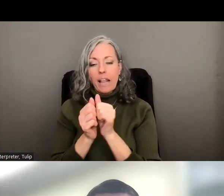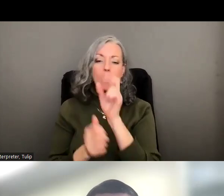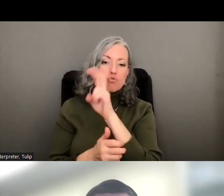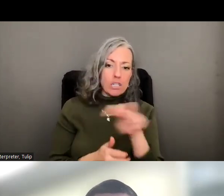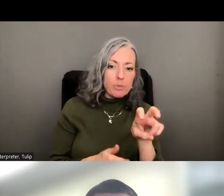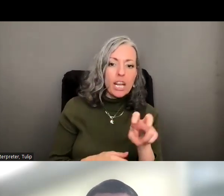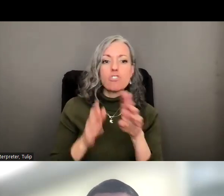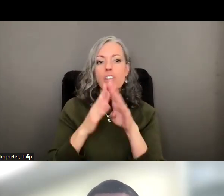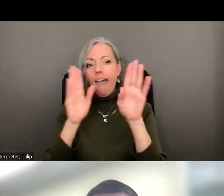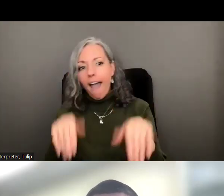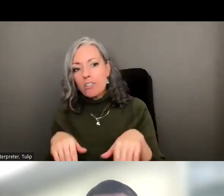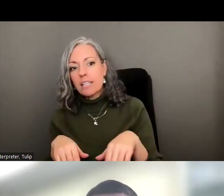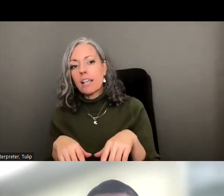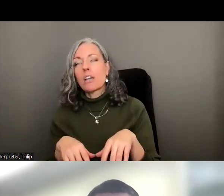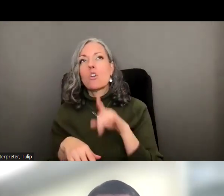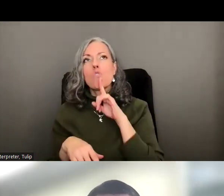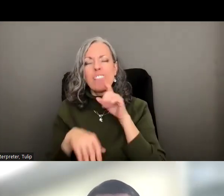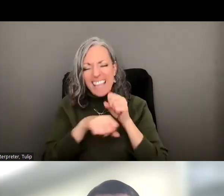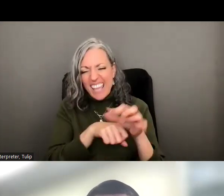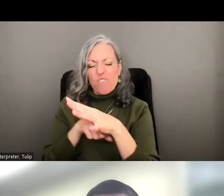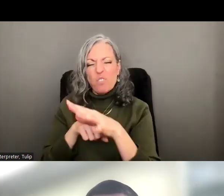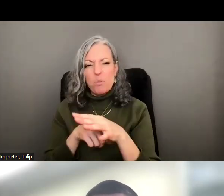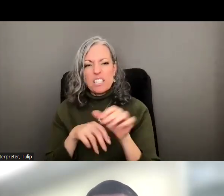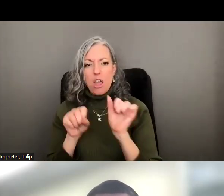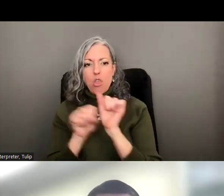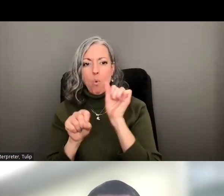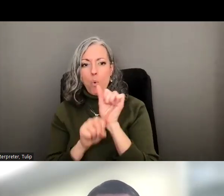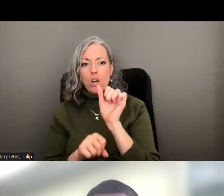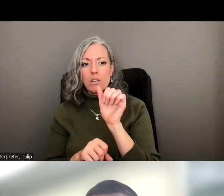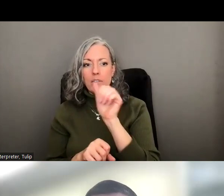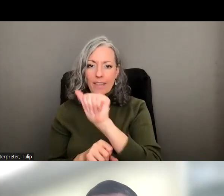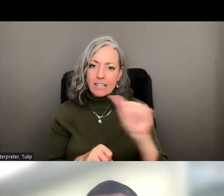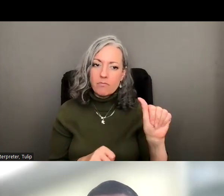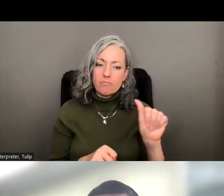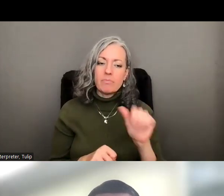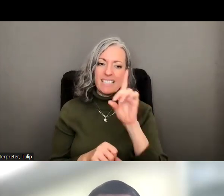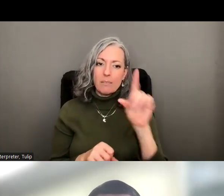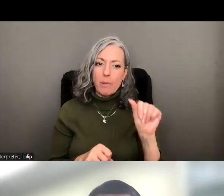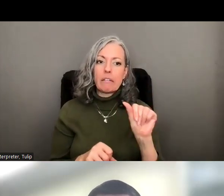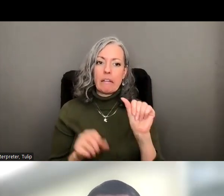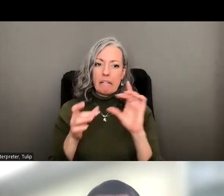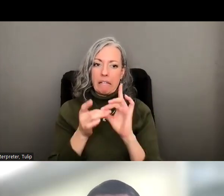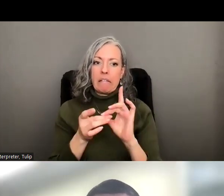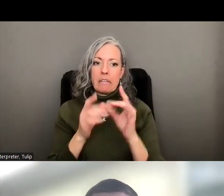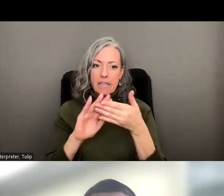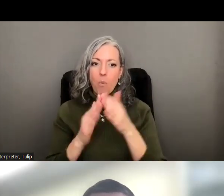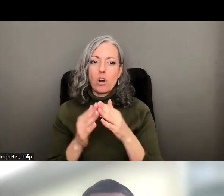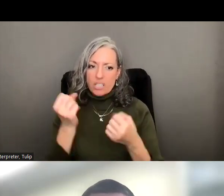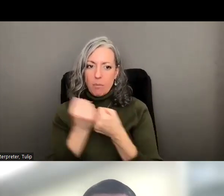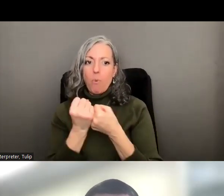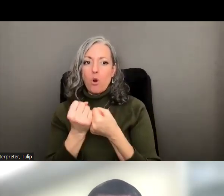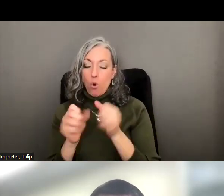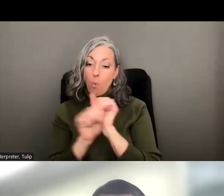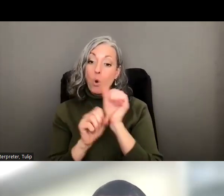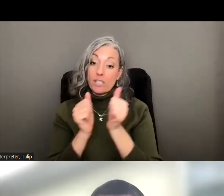land use, you know, really can impact the work of the aging network and the disability network and support and work together. So, you